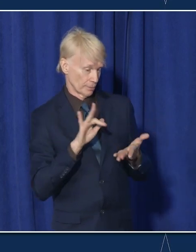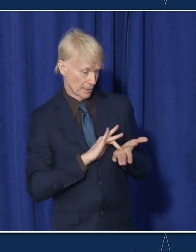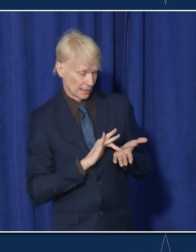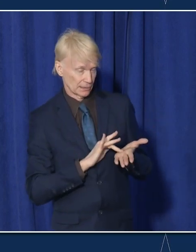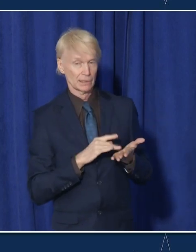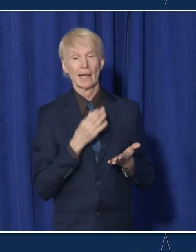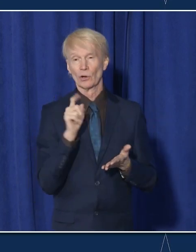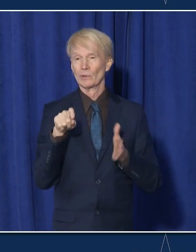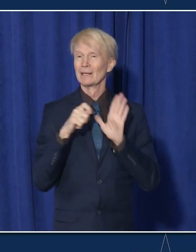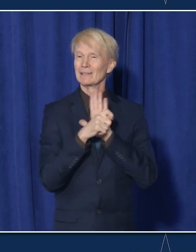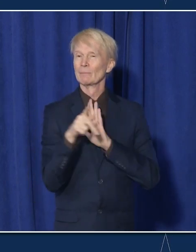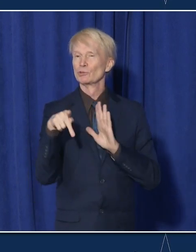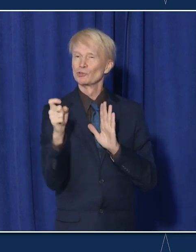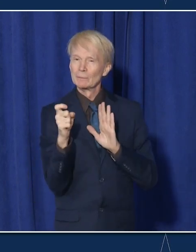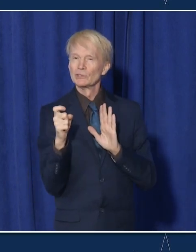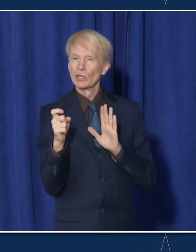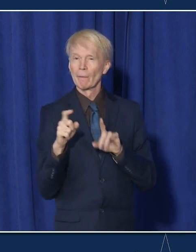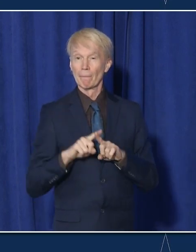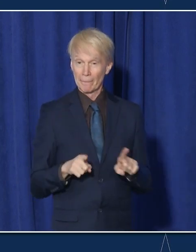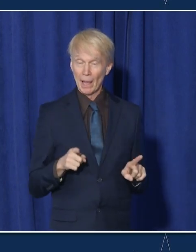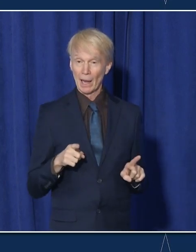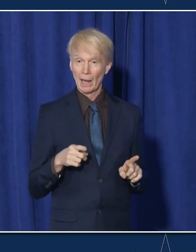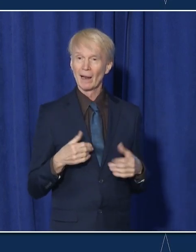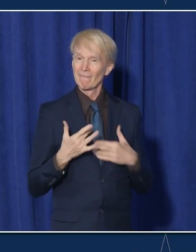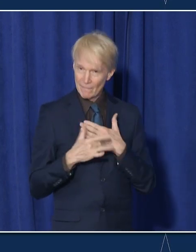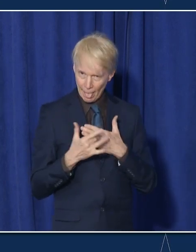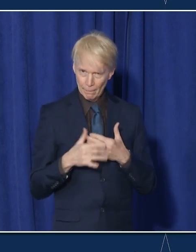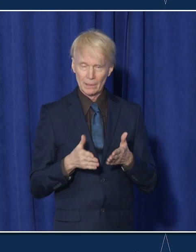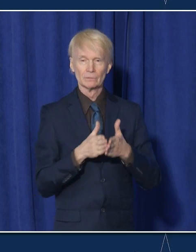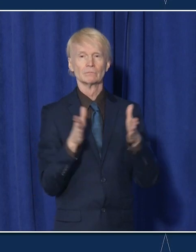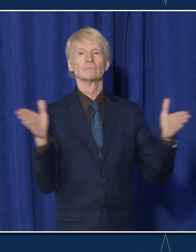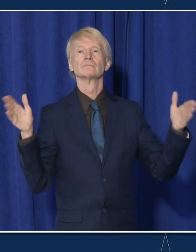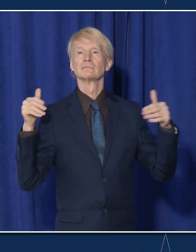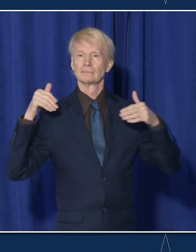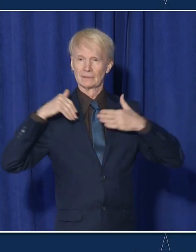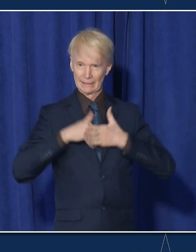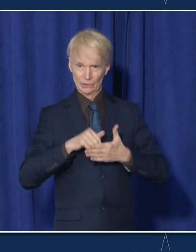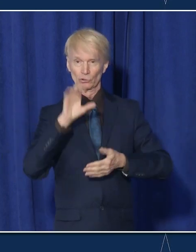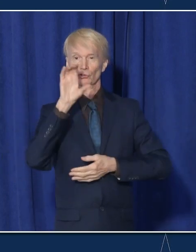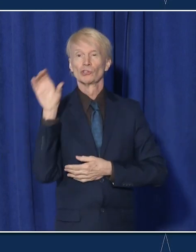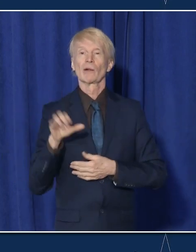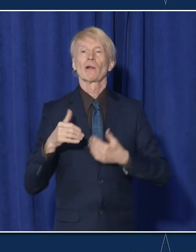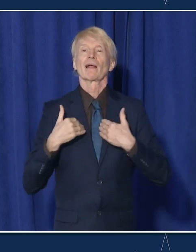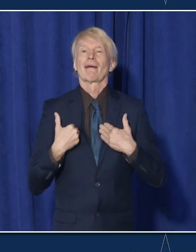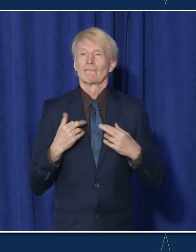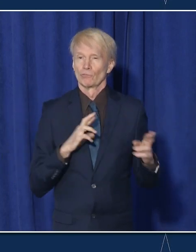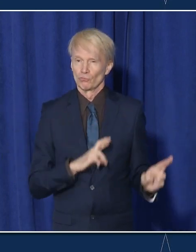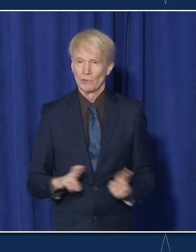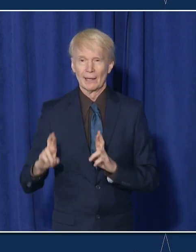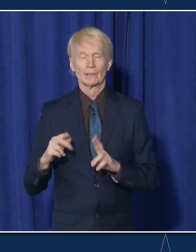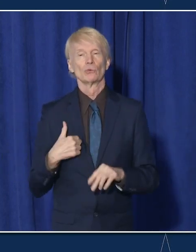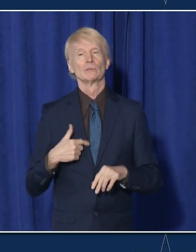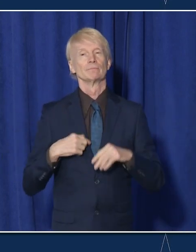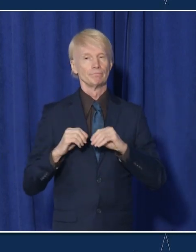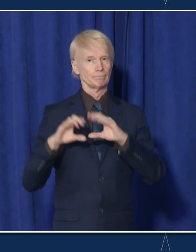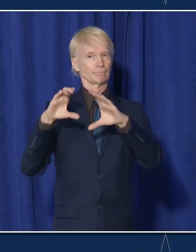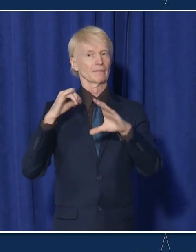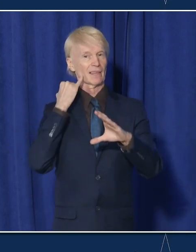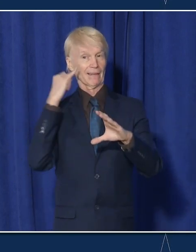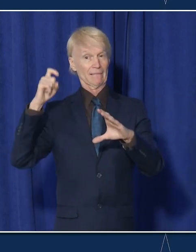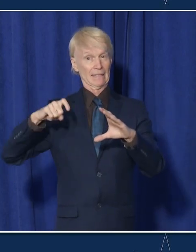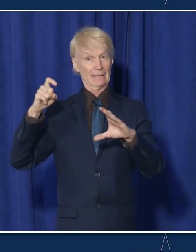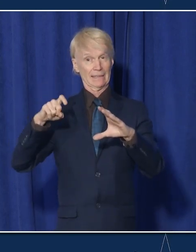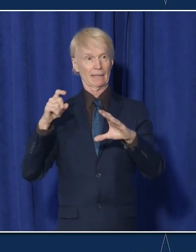a prescription. But we have this available, widely available at this point in Chicago. We're ramping it up again in case there